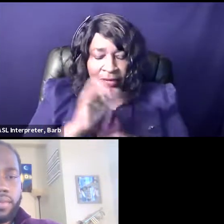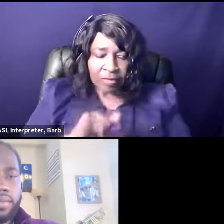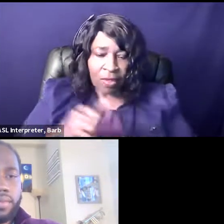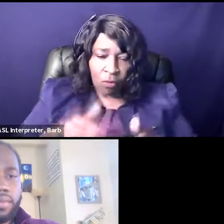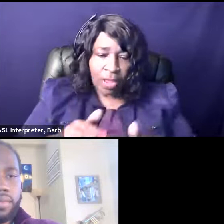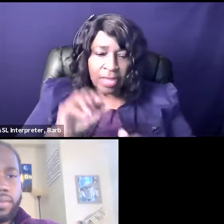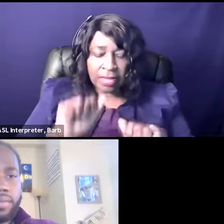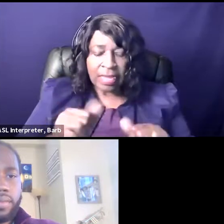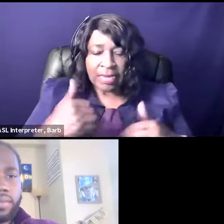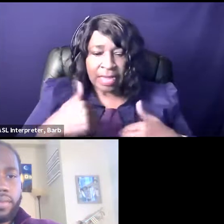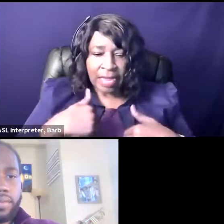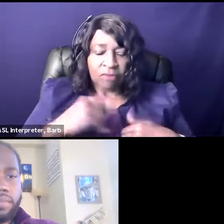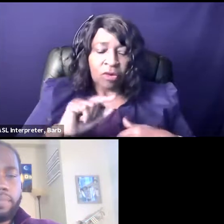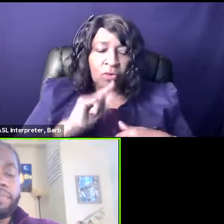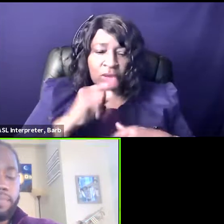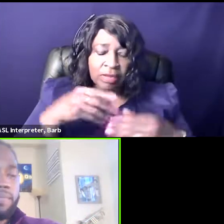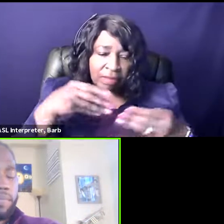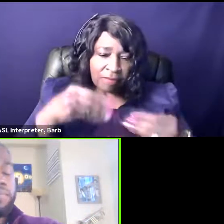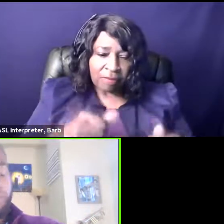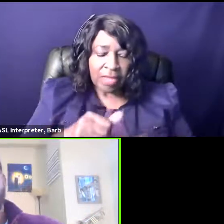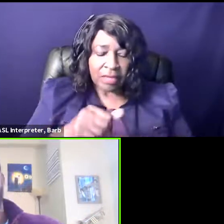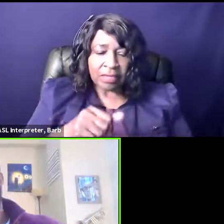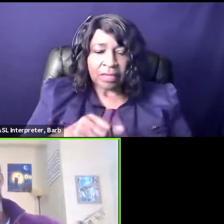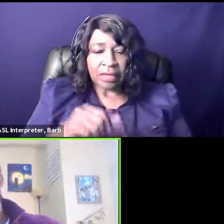effective strategic policies.